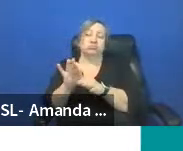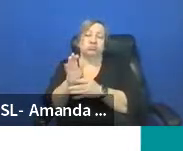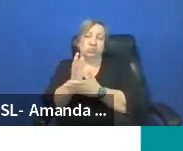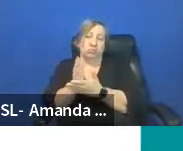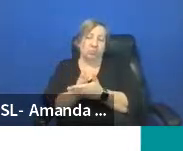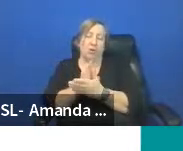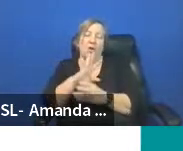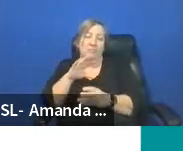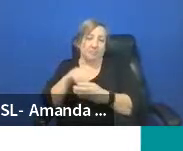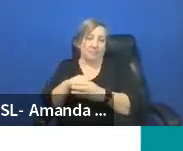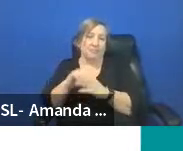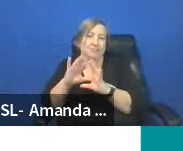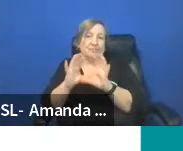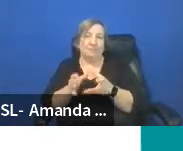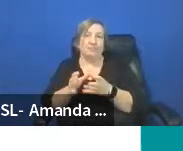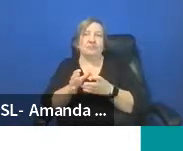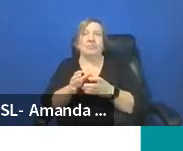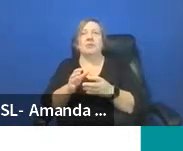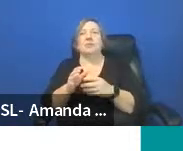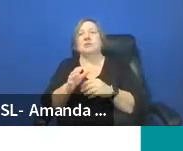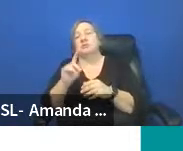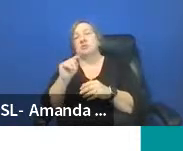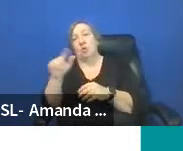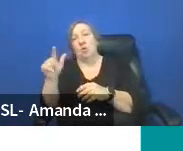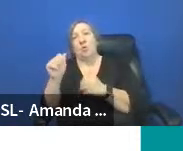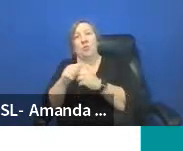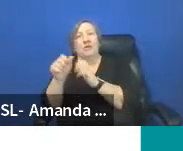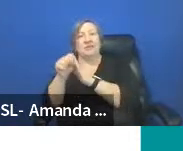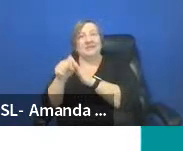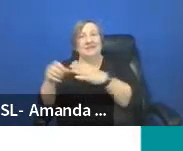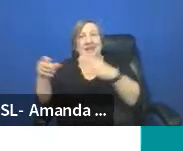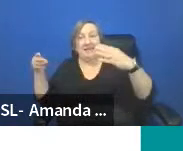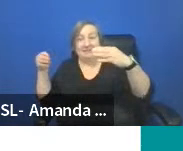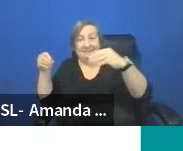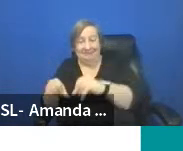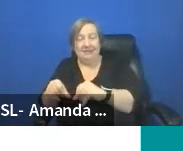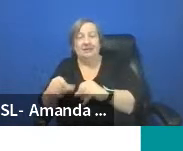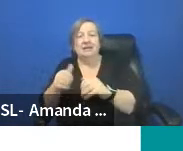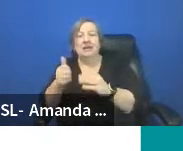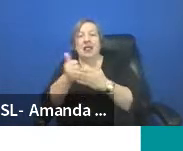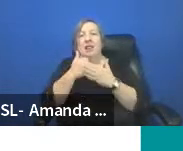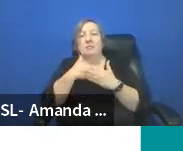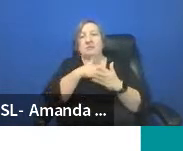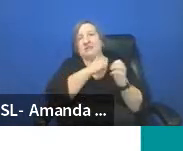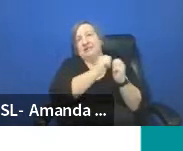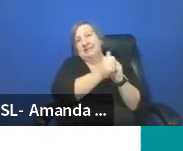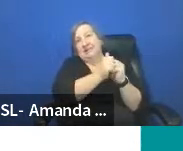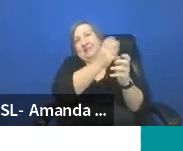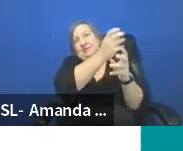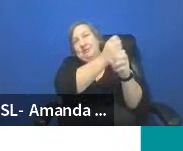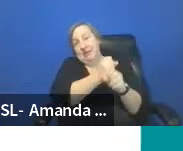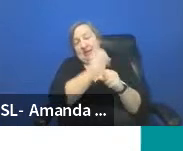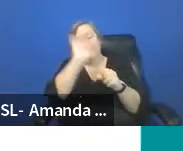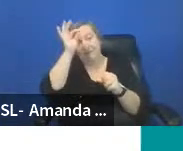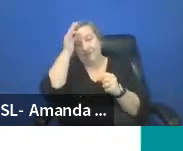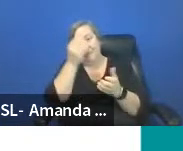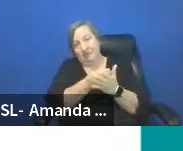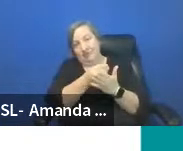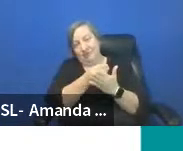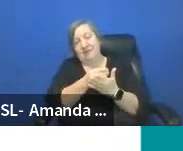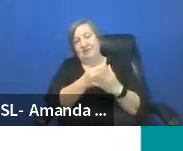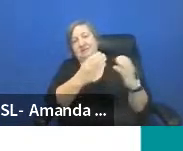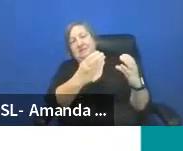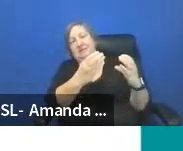us, tolling alongside those state contributions makes us competitive for those federal funds coming to the region. Next slide.